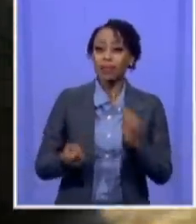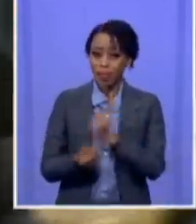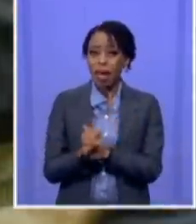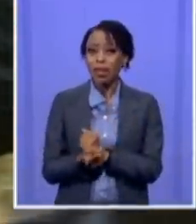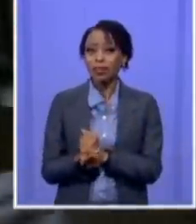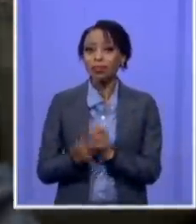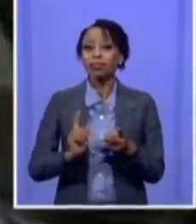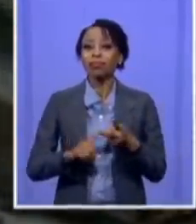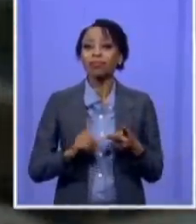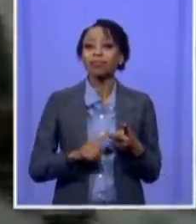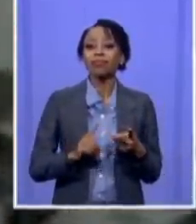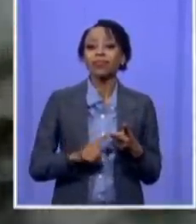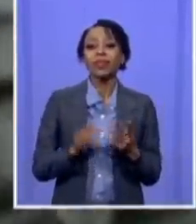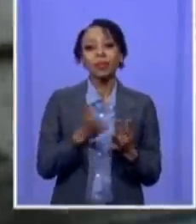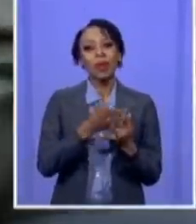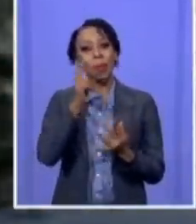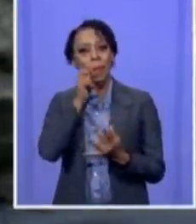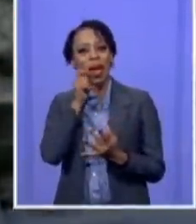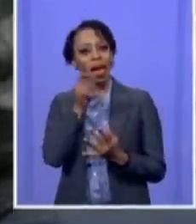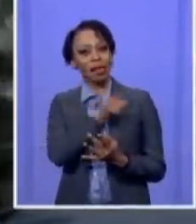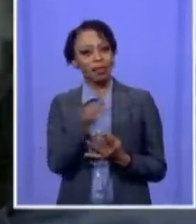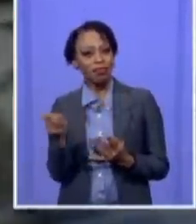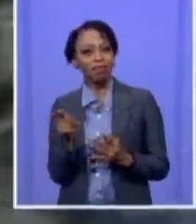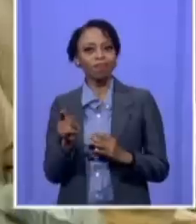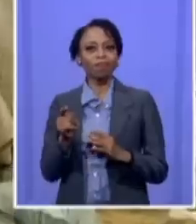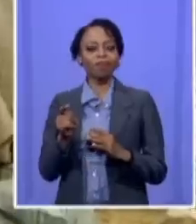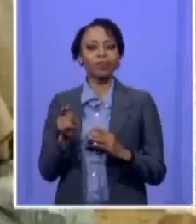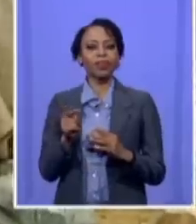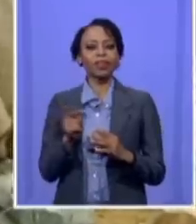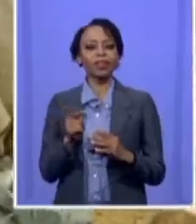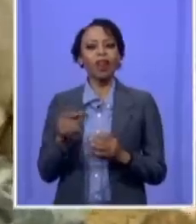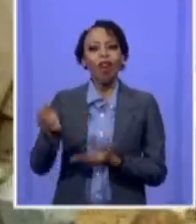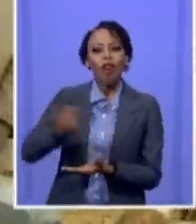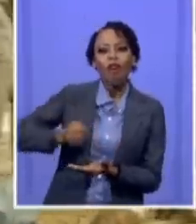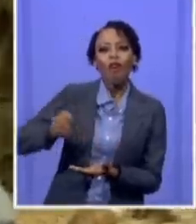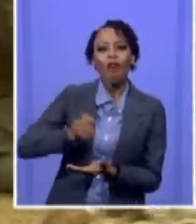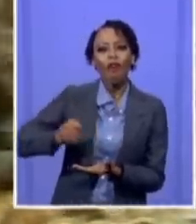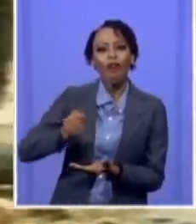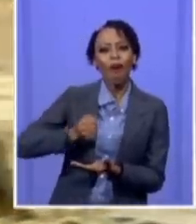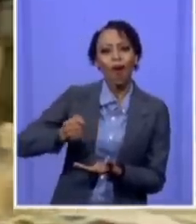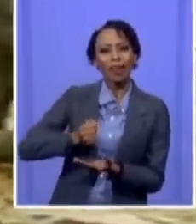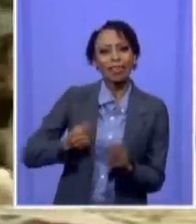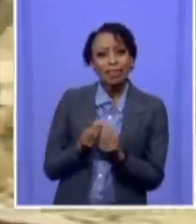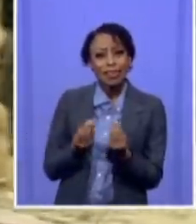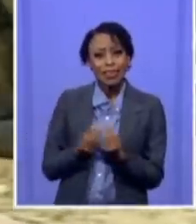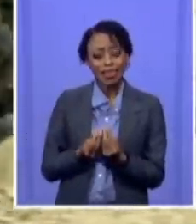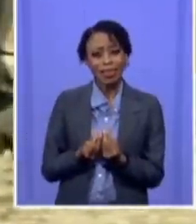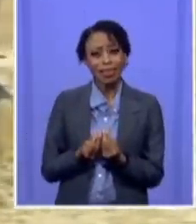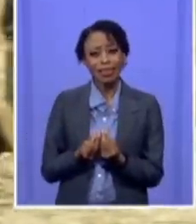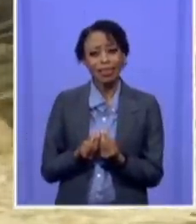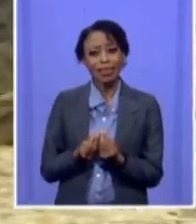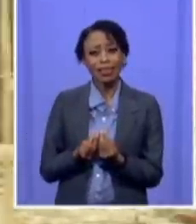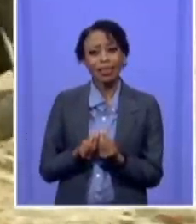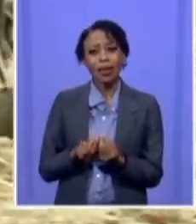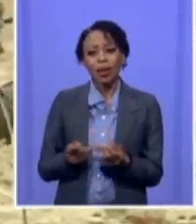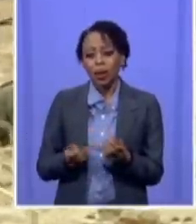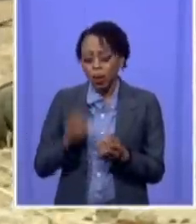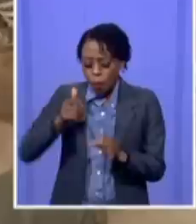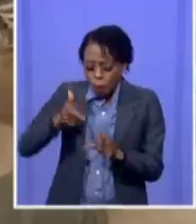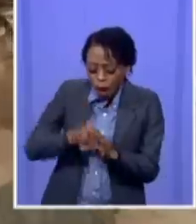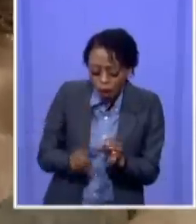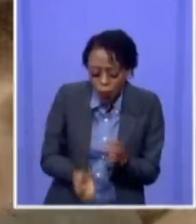place between men there. They're underground. The cooking utensils, primer stoves.